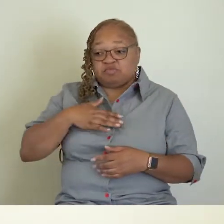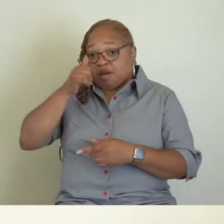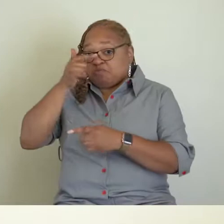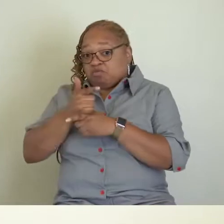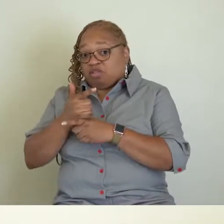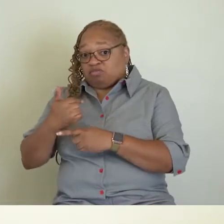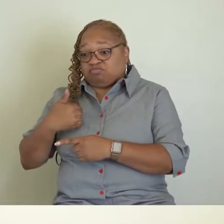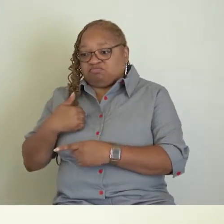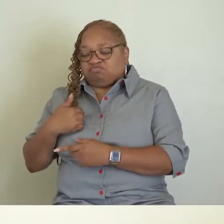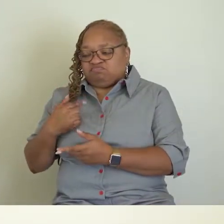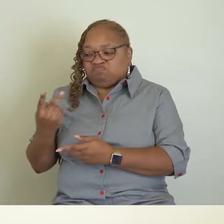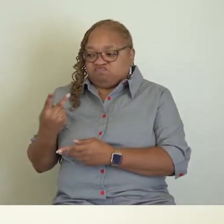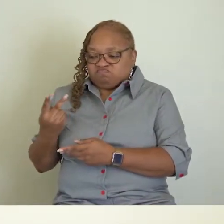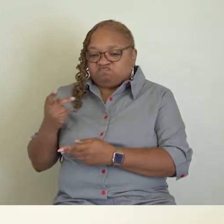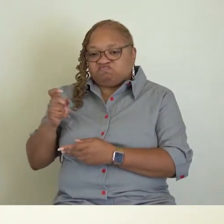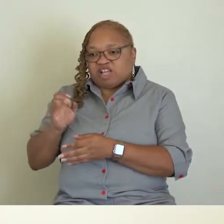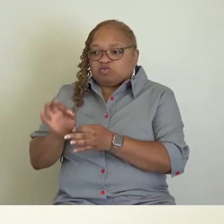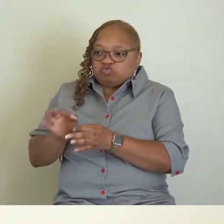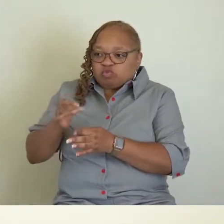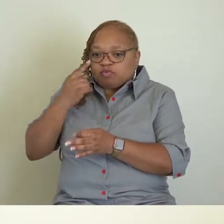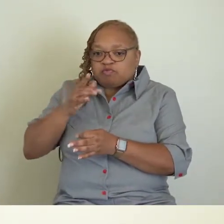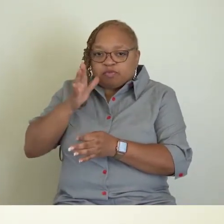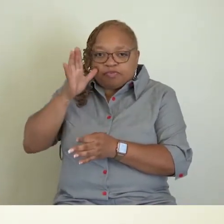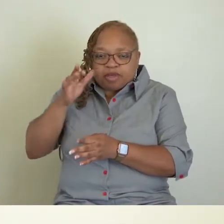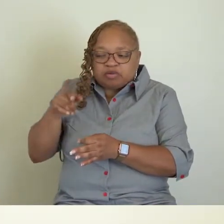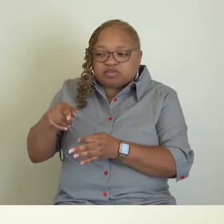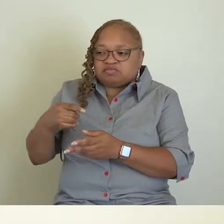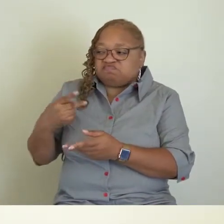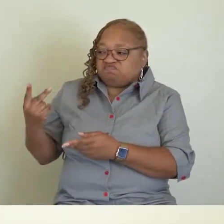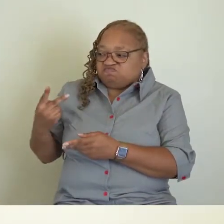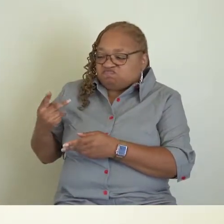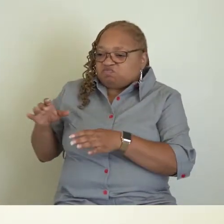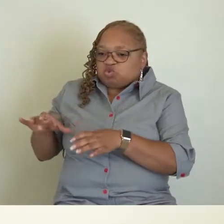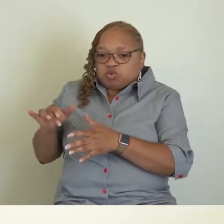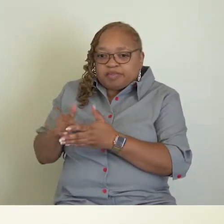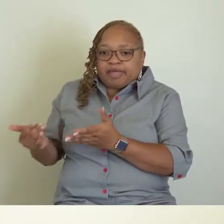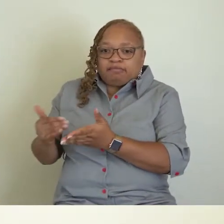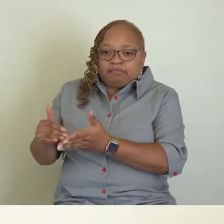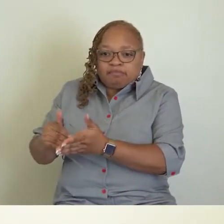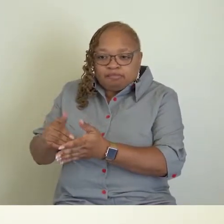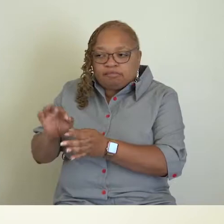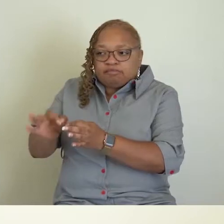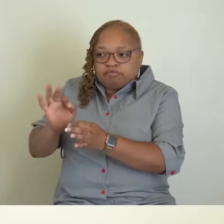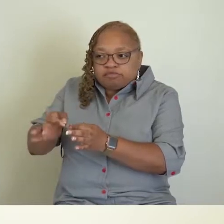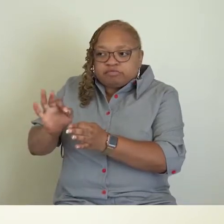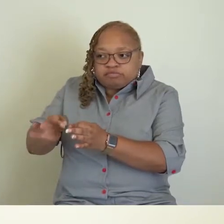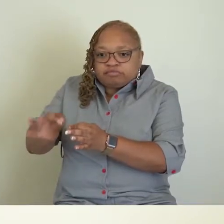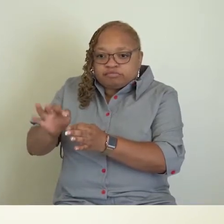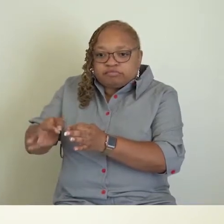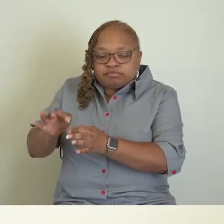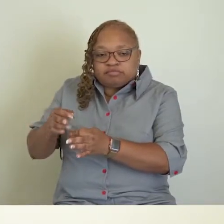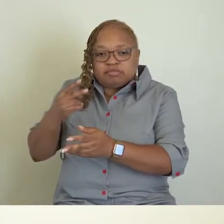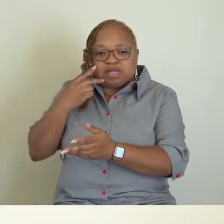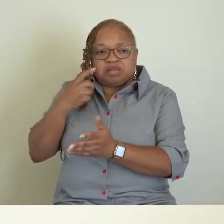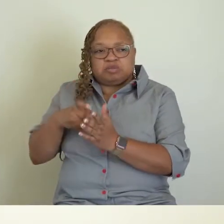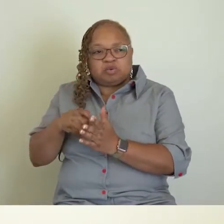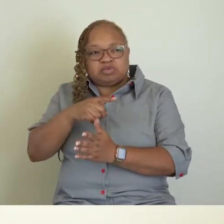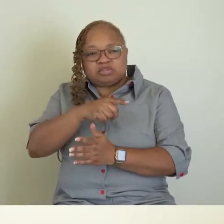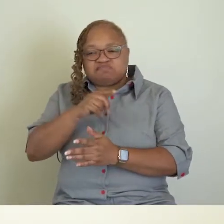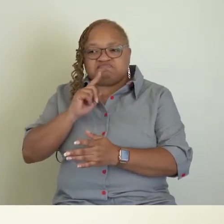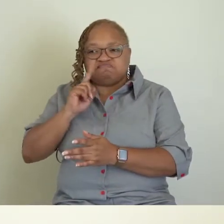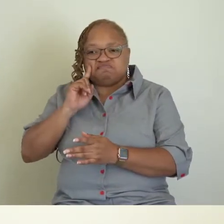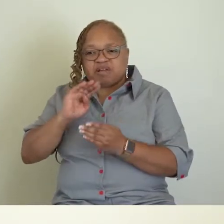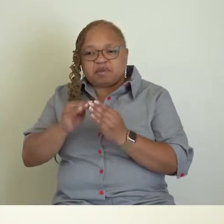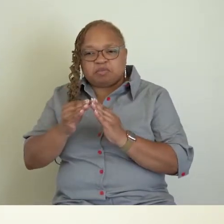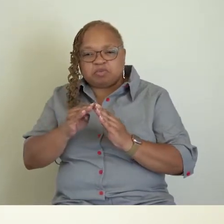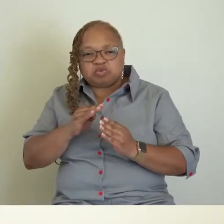parents' interpreter. And so growing up doing that on a regular basis and just seeing how the deaf community was being treated during